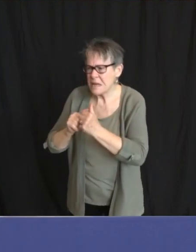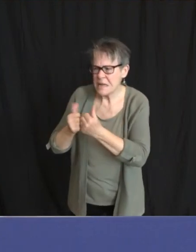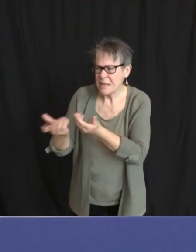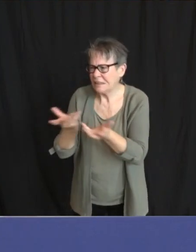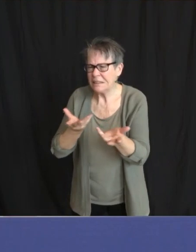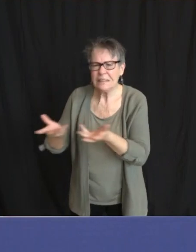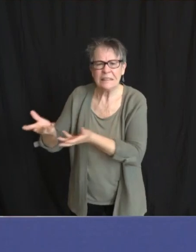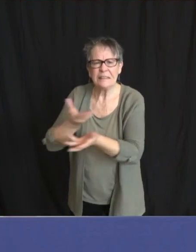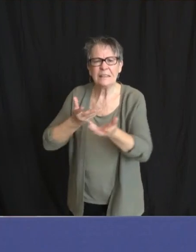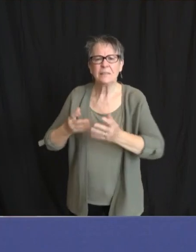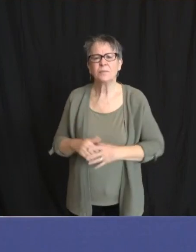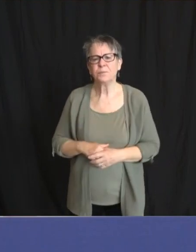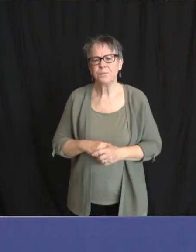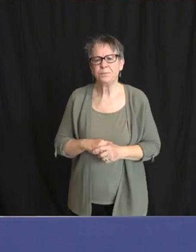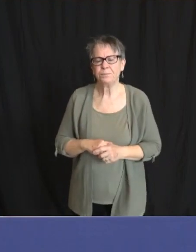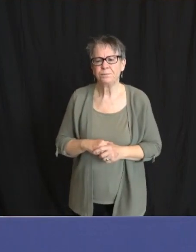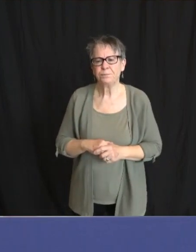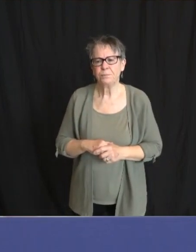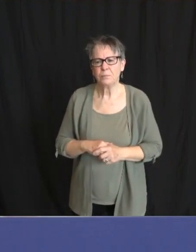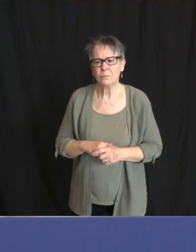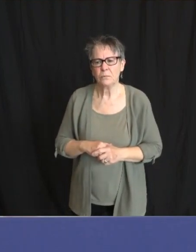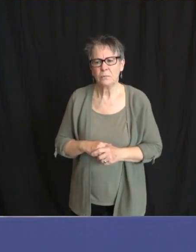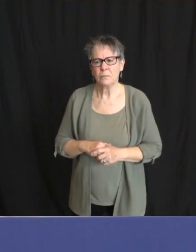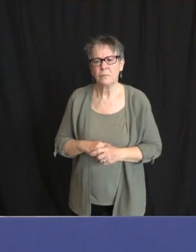that. We don't see the